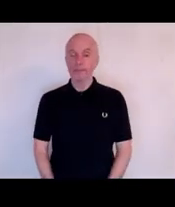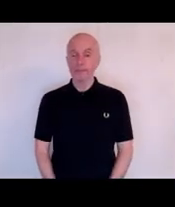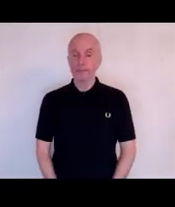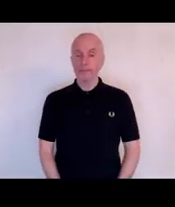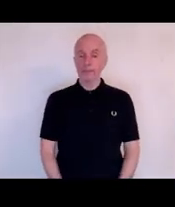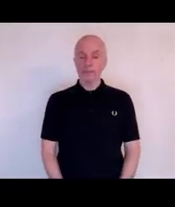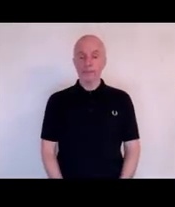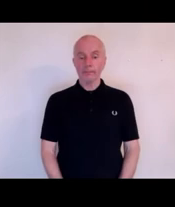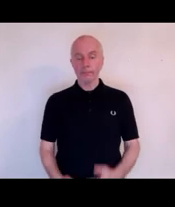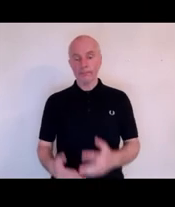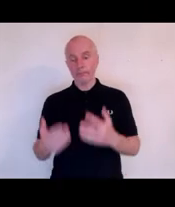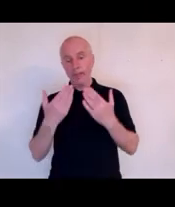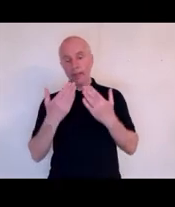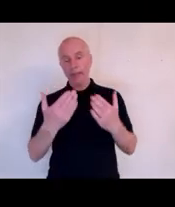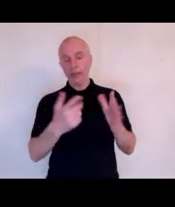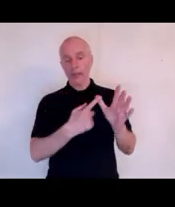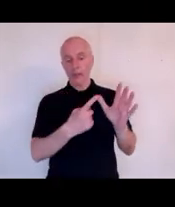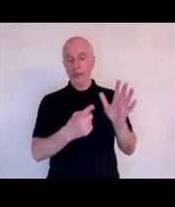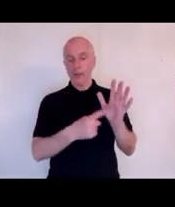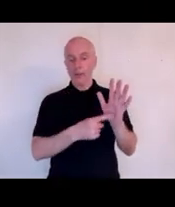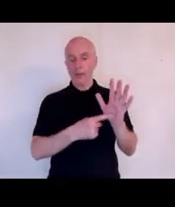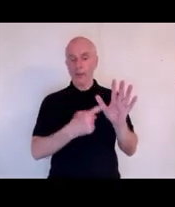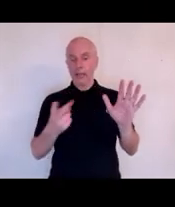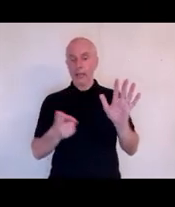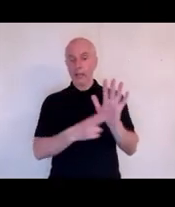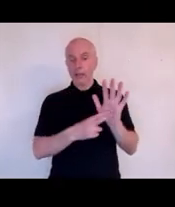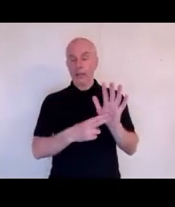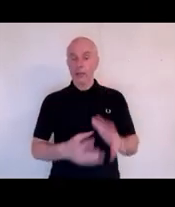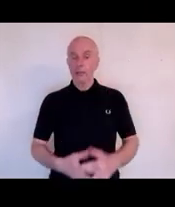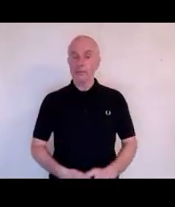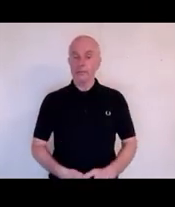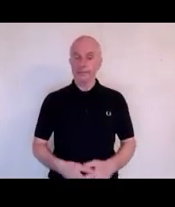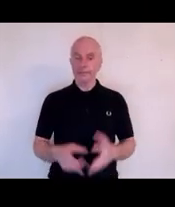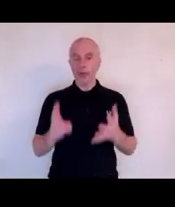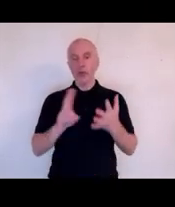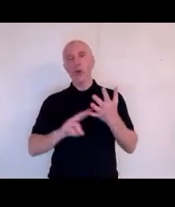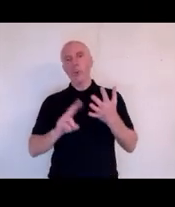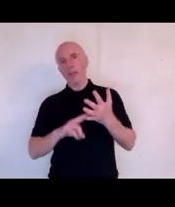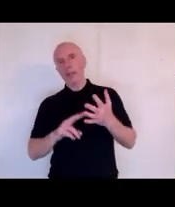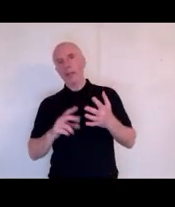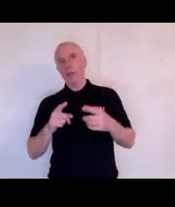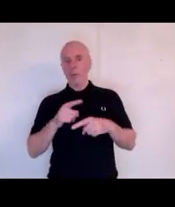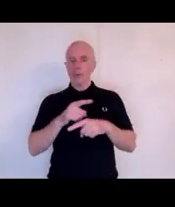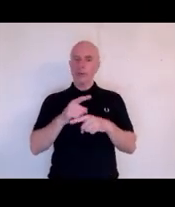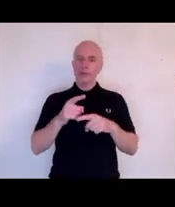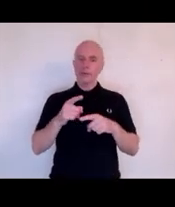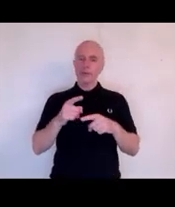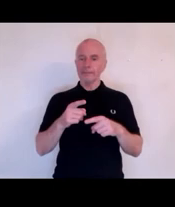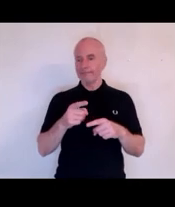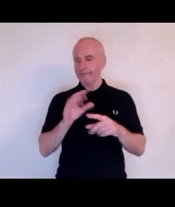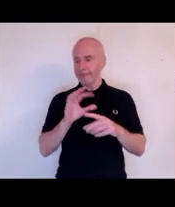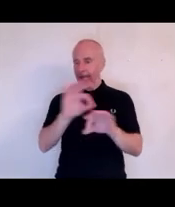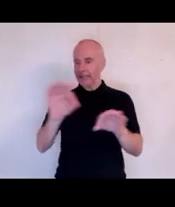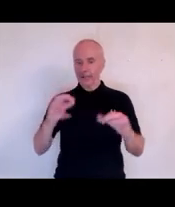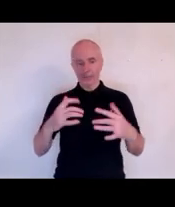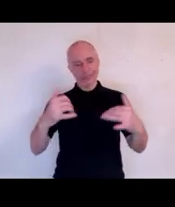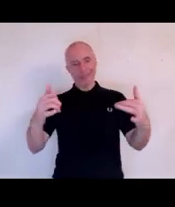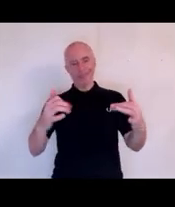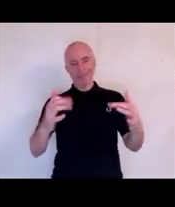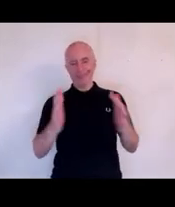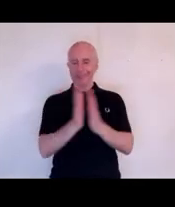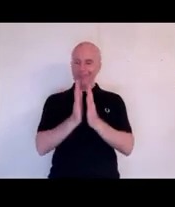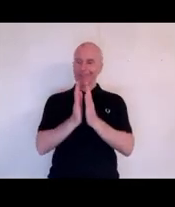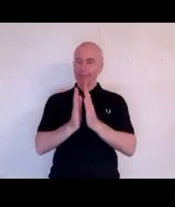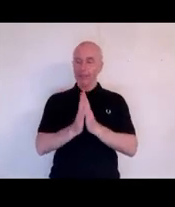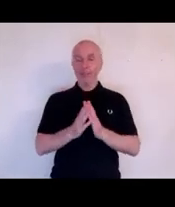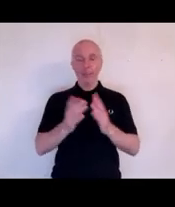Thank you very much, Alan. Normally at this point, I would of course ask our Physic Centre to give you a rapturous round of applause as they can't speak or